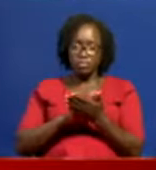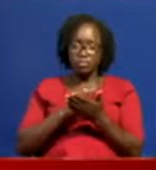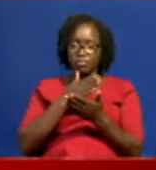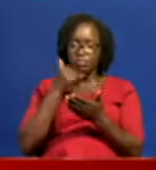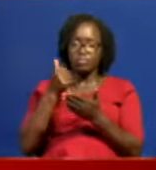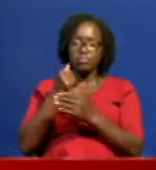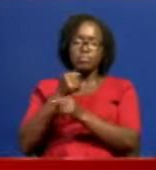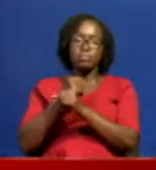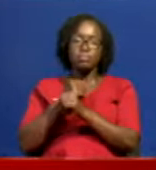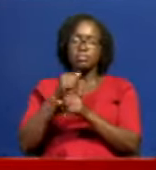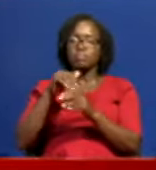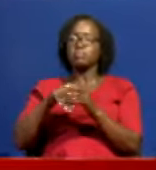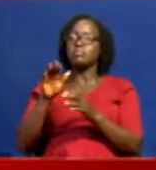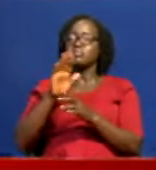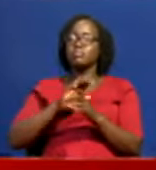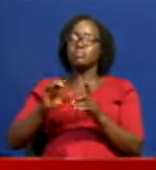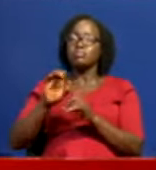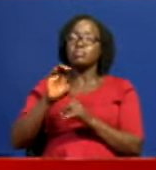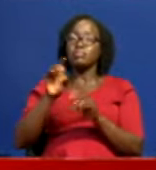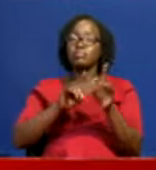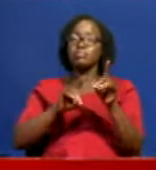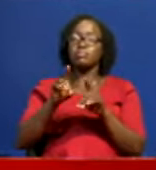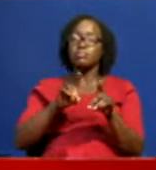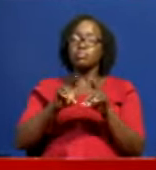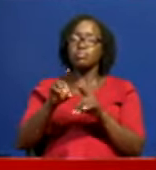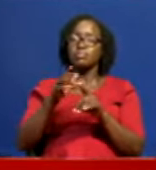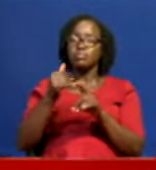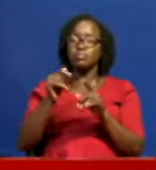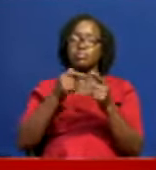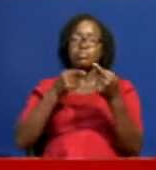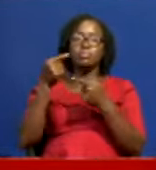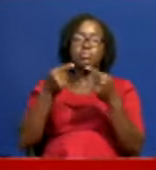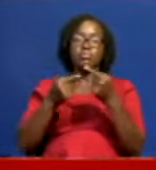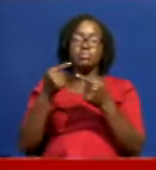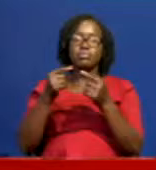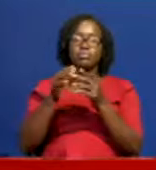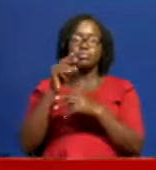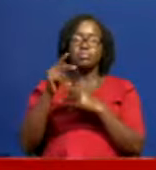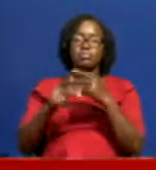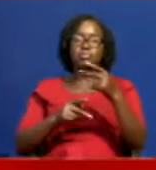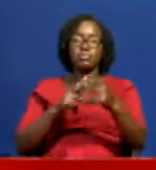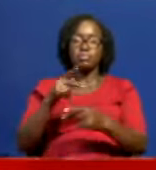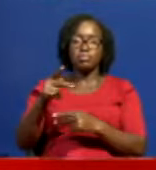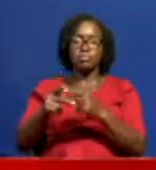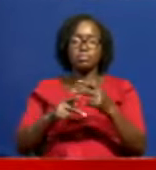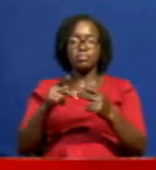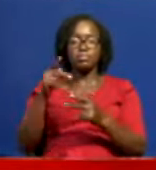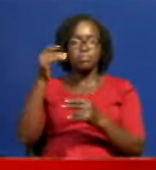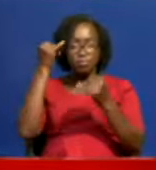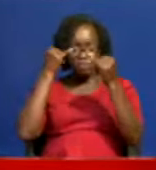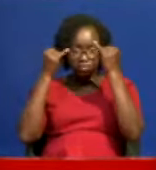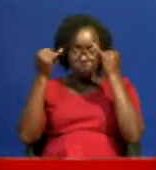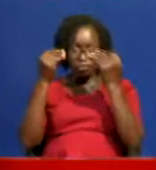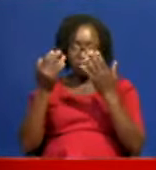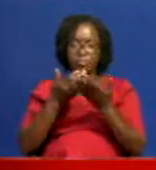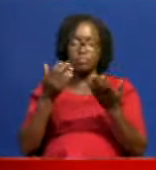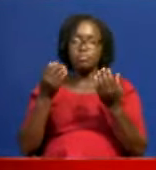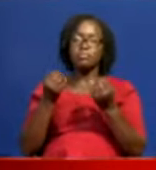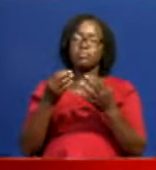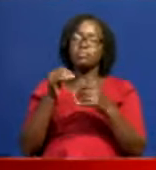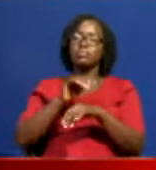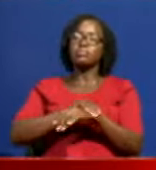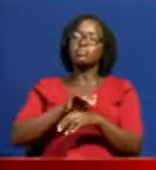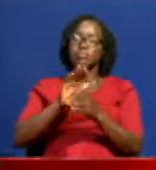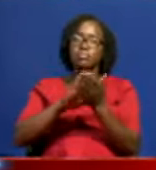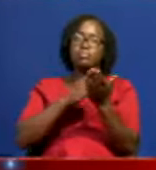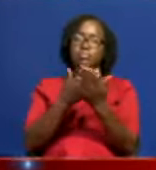in an environment defined by the competition of progressive ideas, where a good proposal